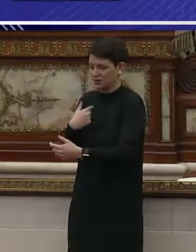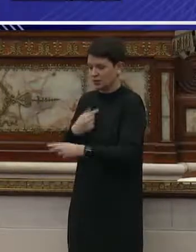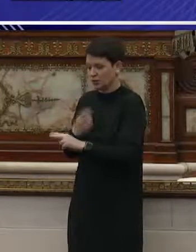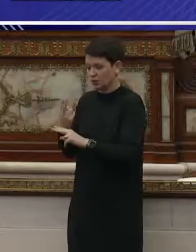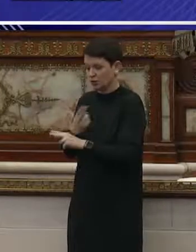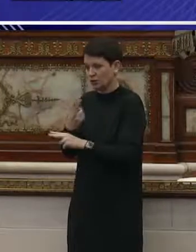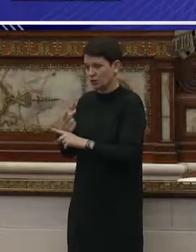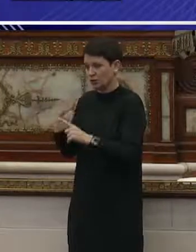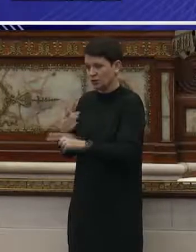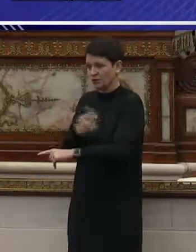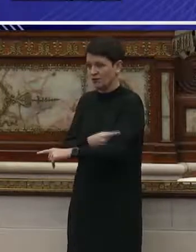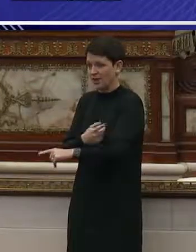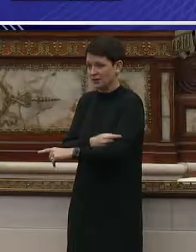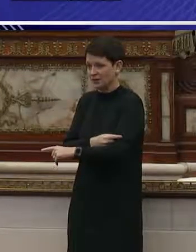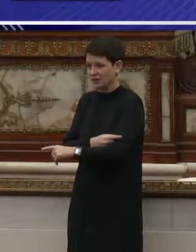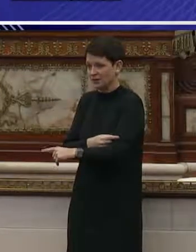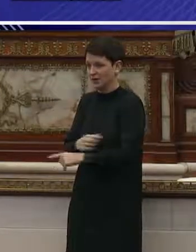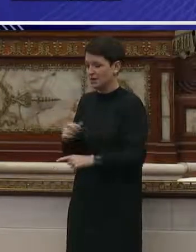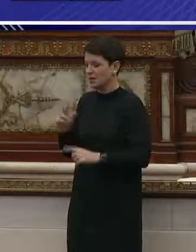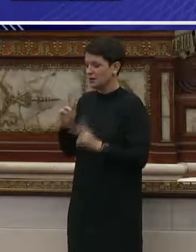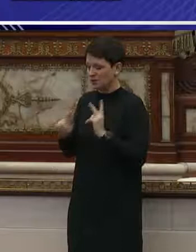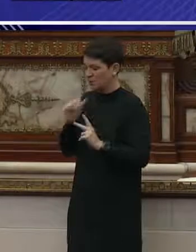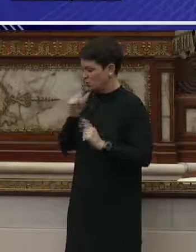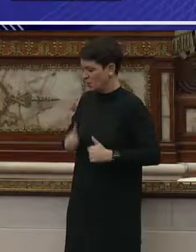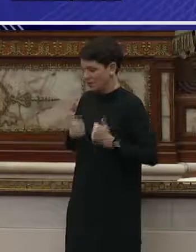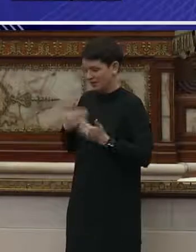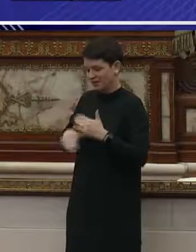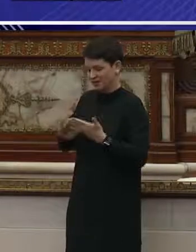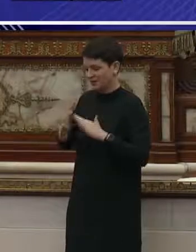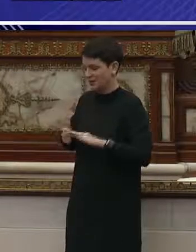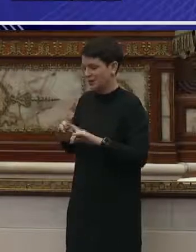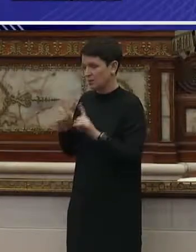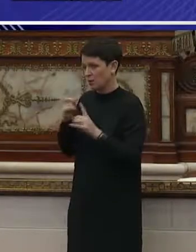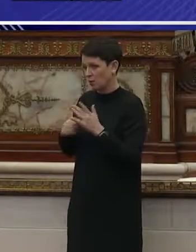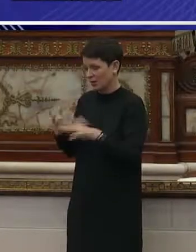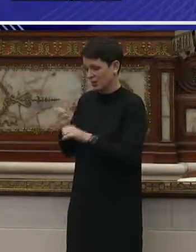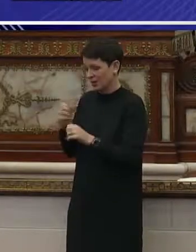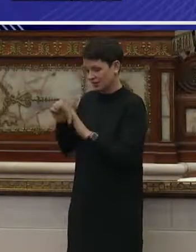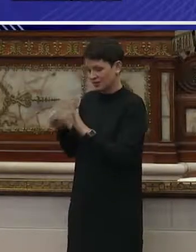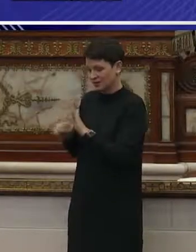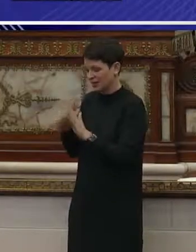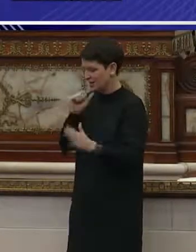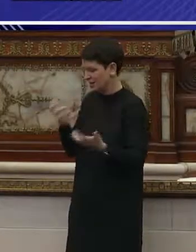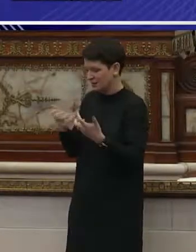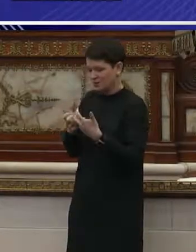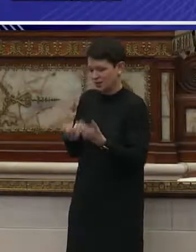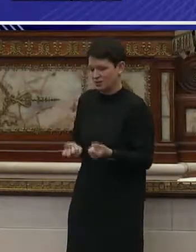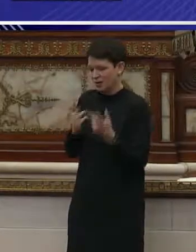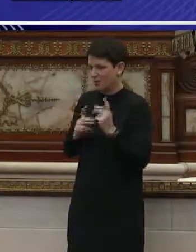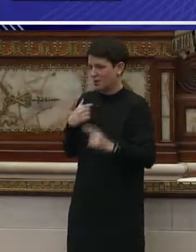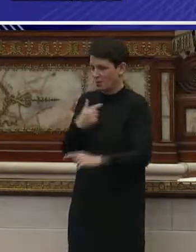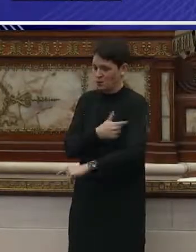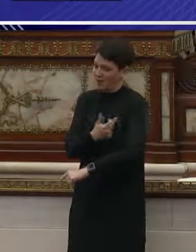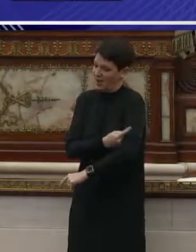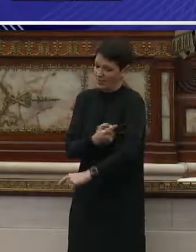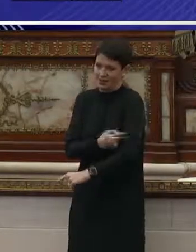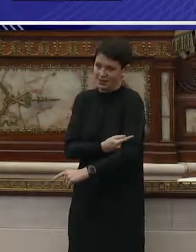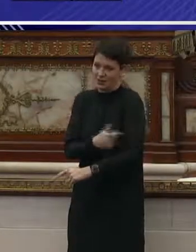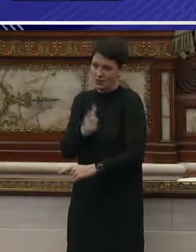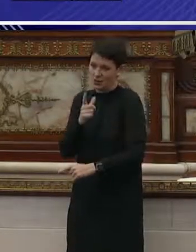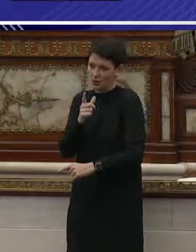to vaccinate the non-city residents. But what we're getting from the state does not match the number of people that we're vaccinating